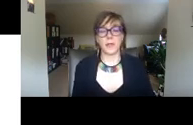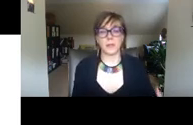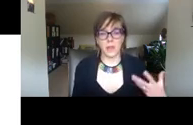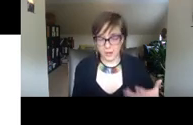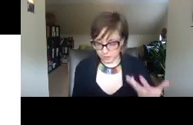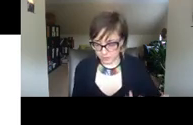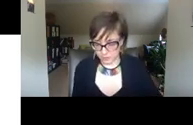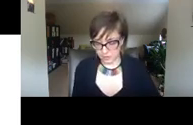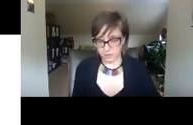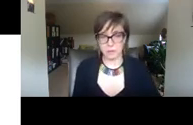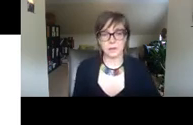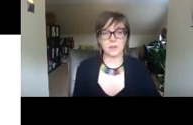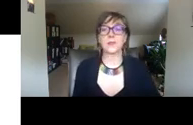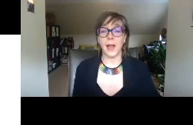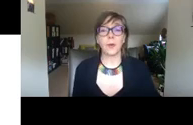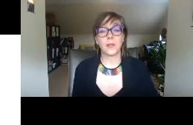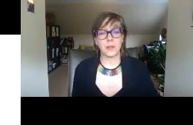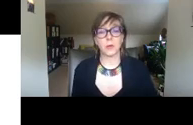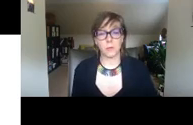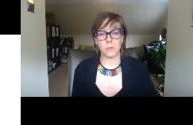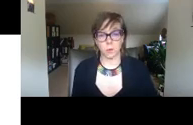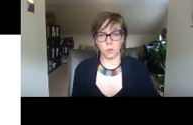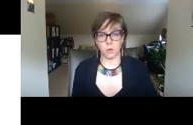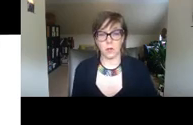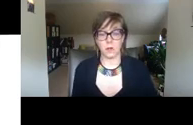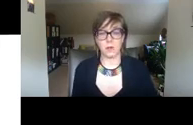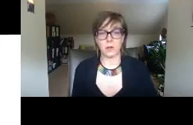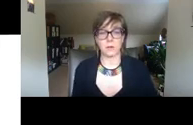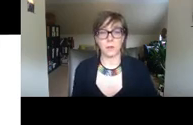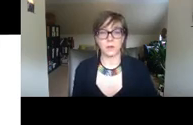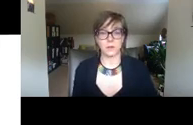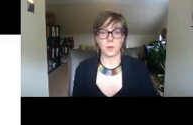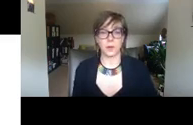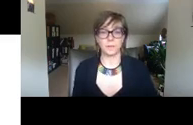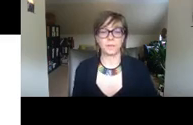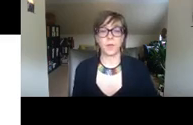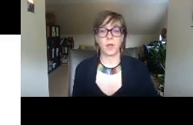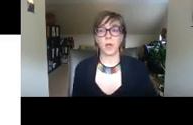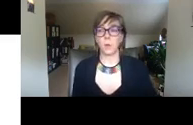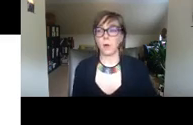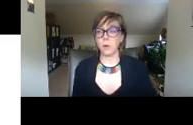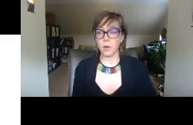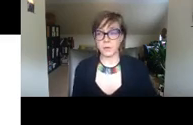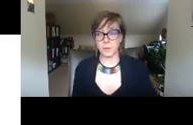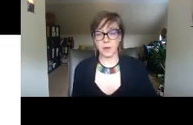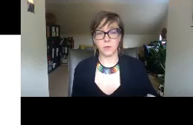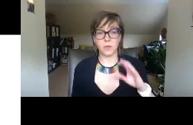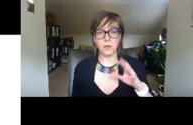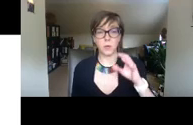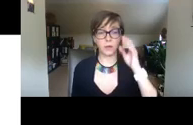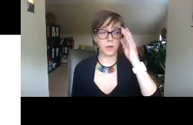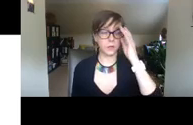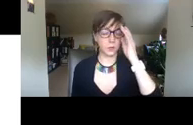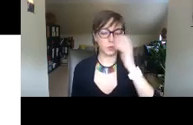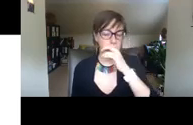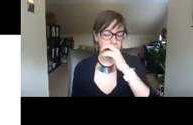I think that is how we can go forward in a positive way. One more concept that I really